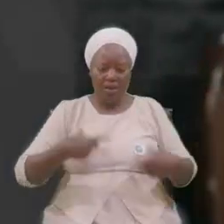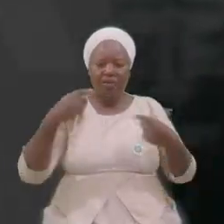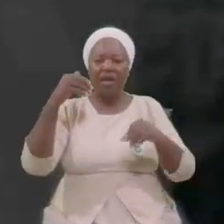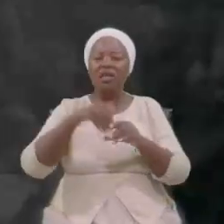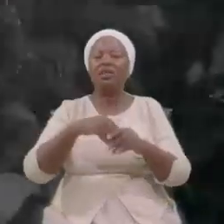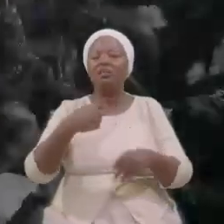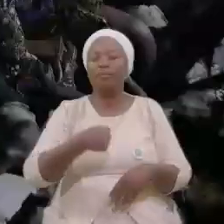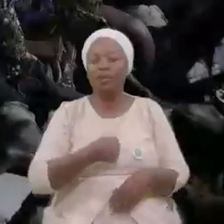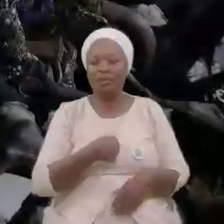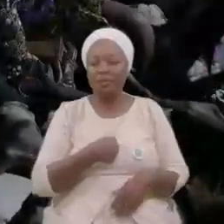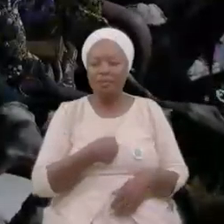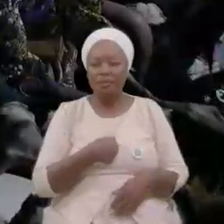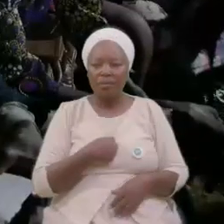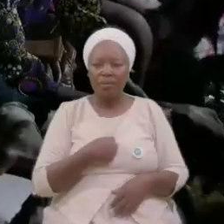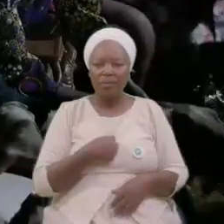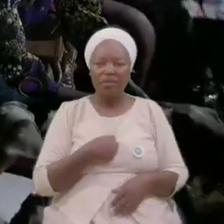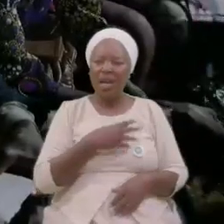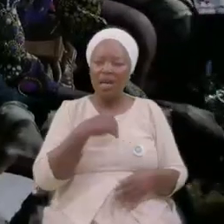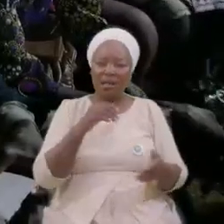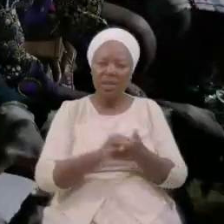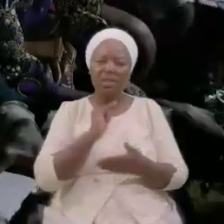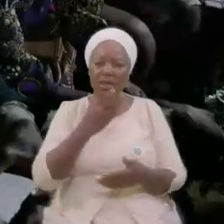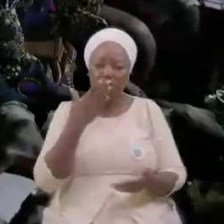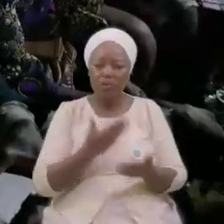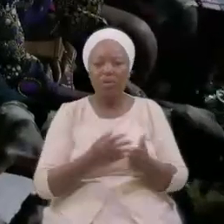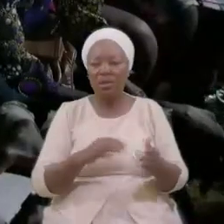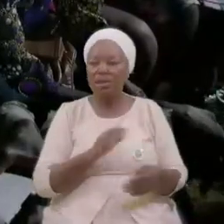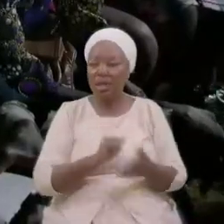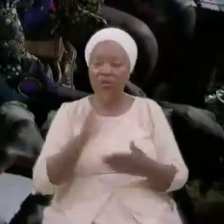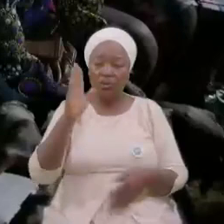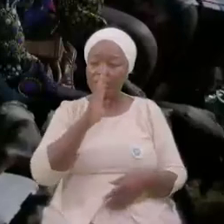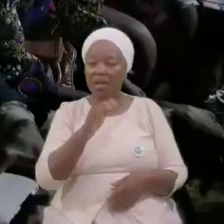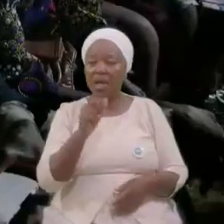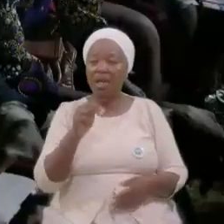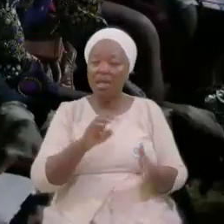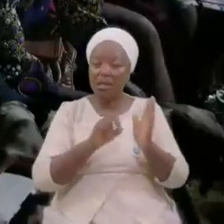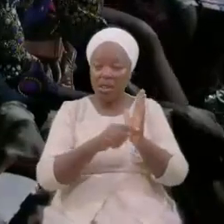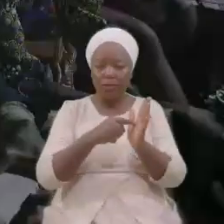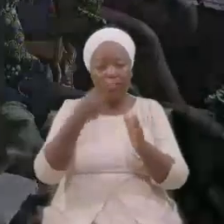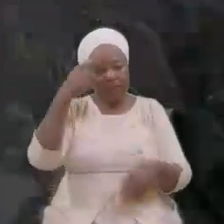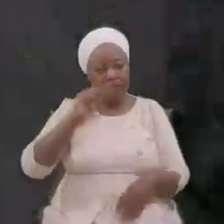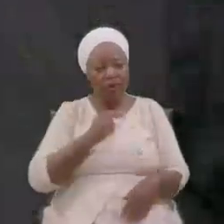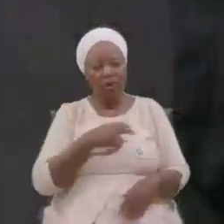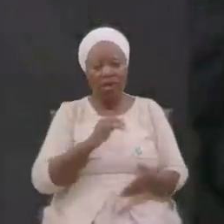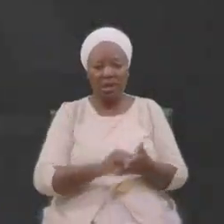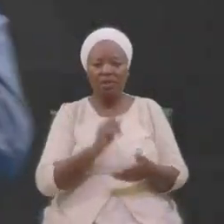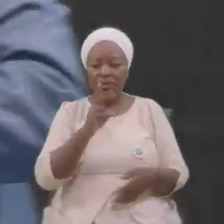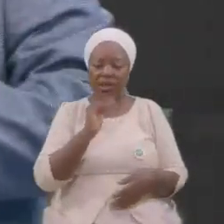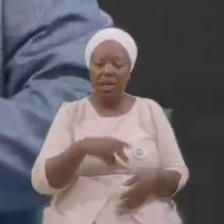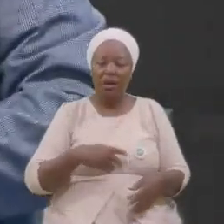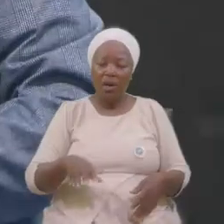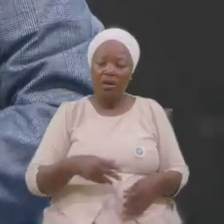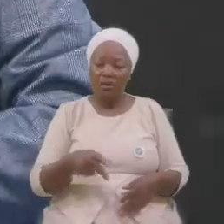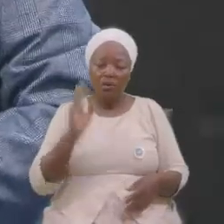me. That should be an example for us, and that should be the lifestyle we follow, that